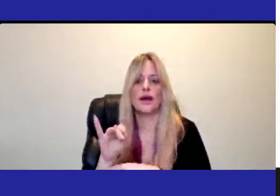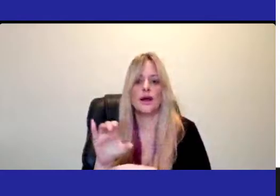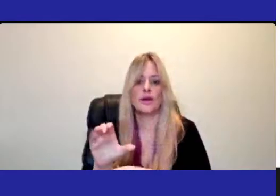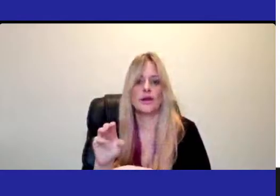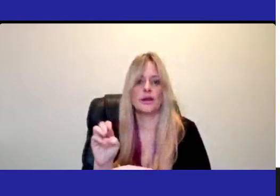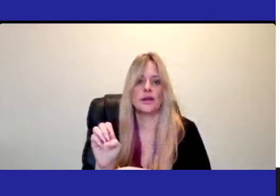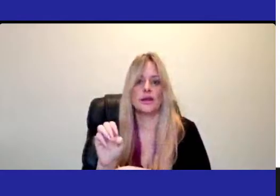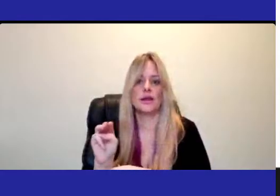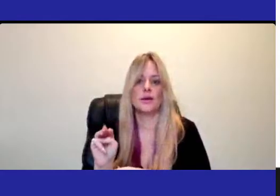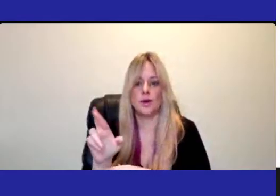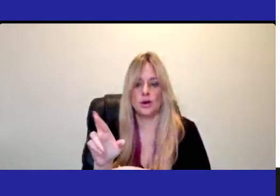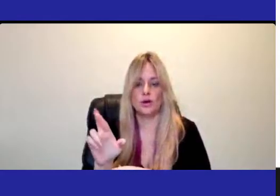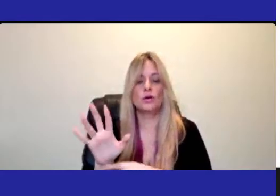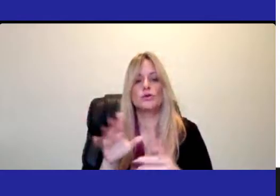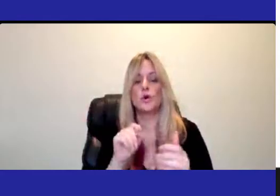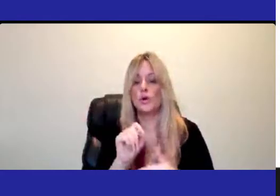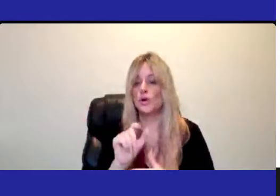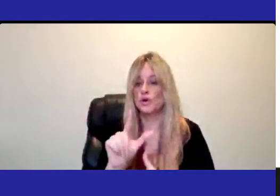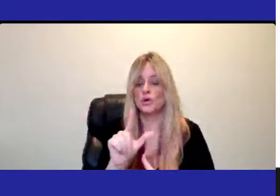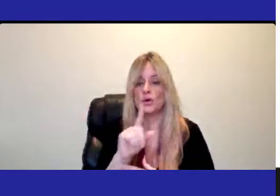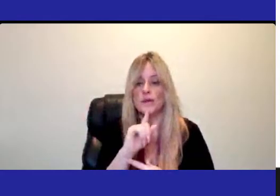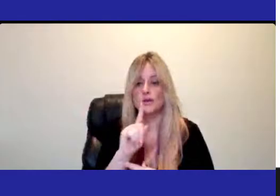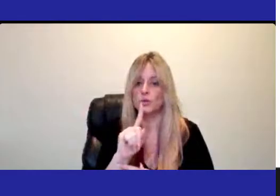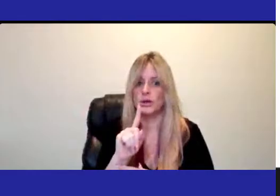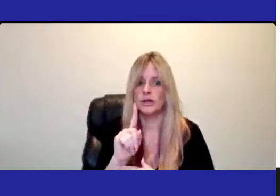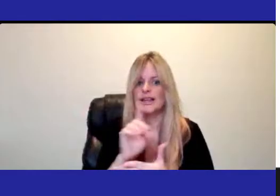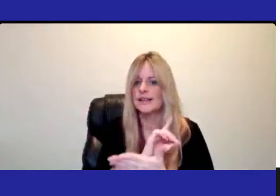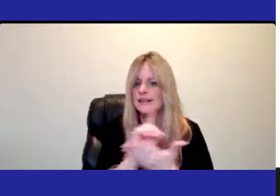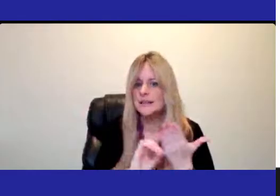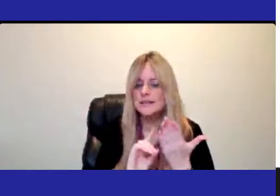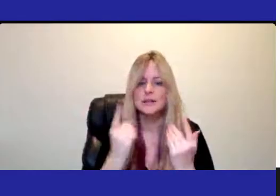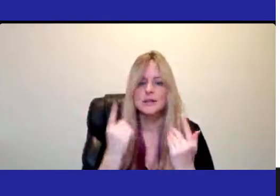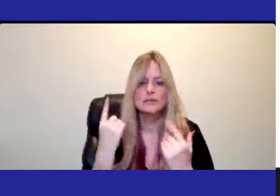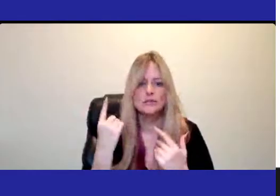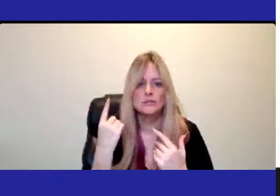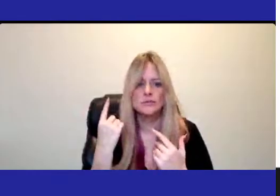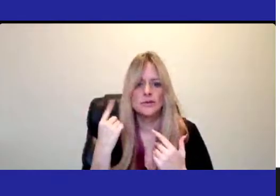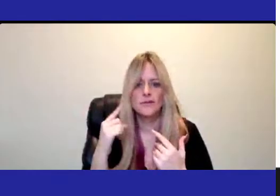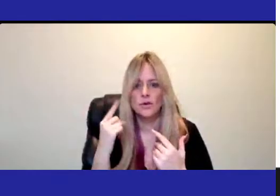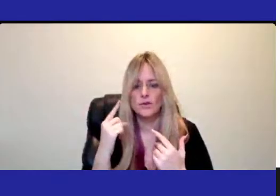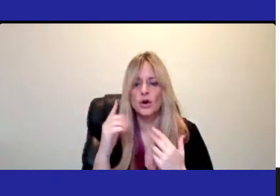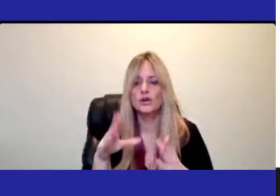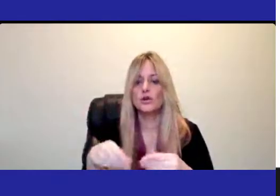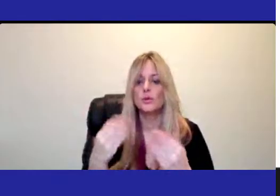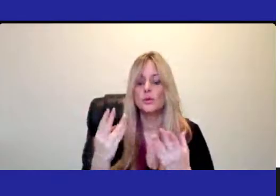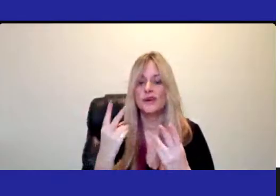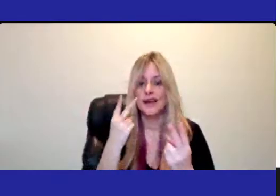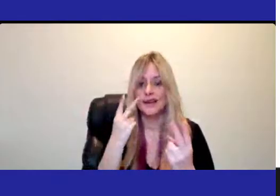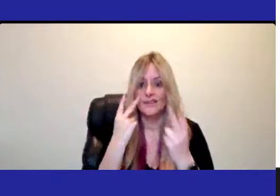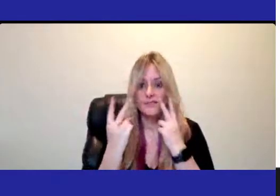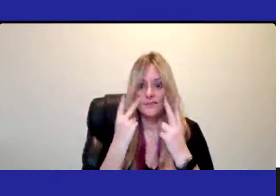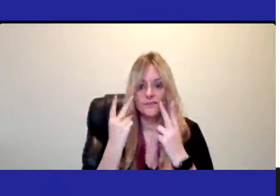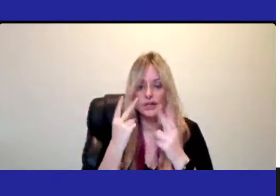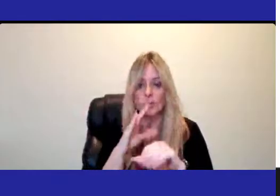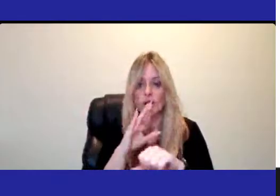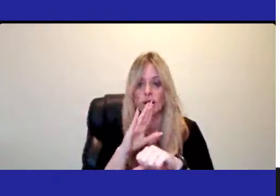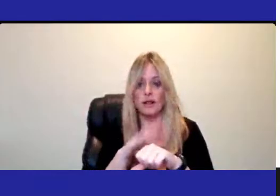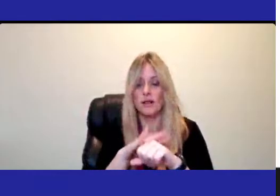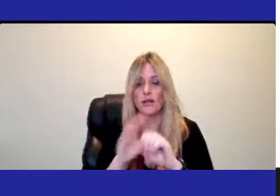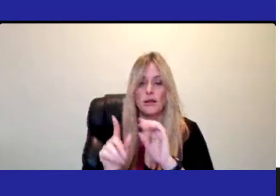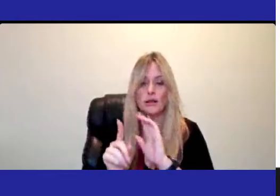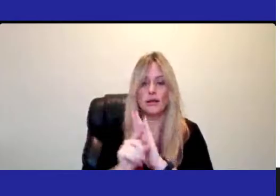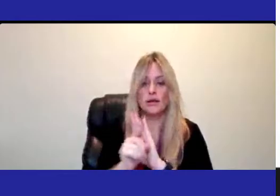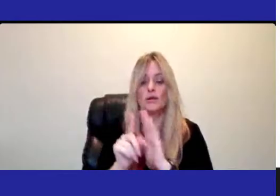It is a tool that's really designed to give visual alerts to our teams and to make